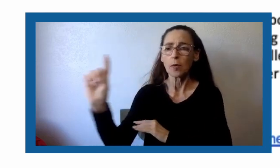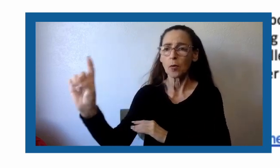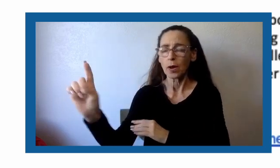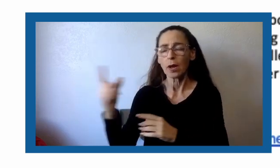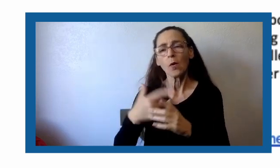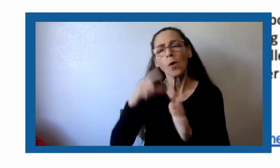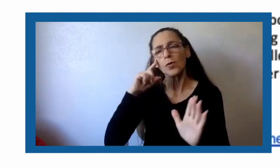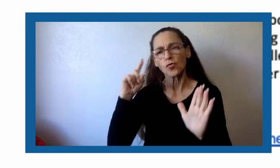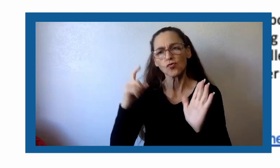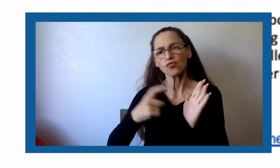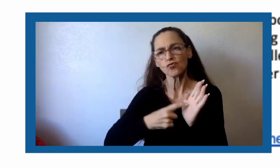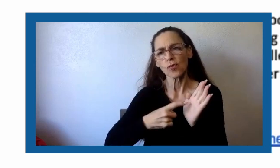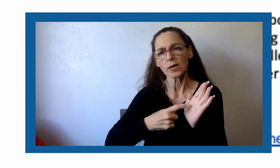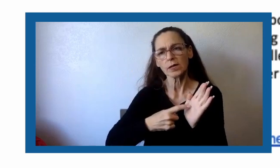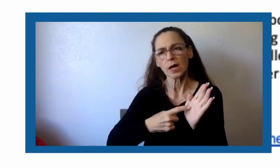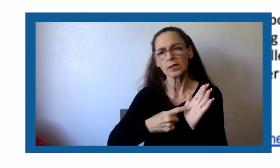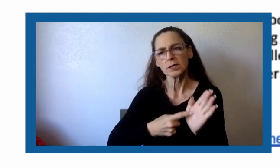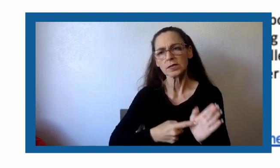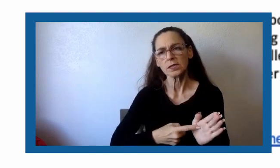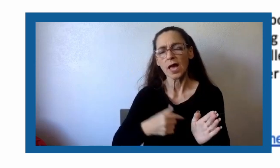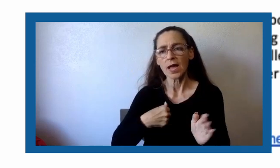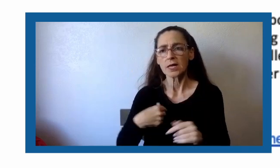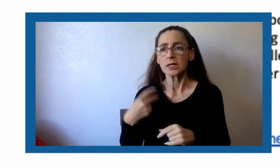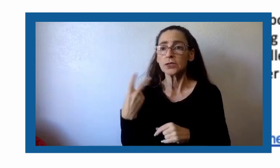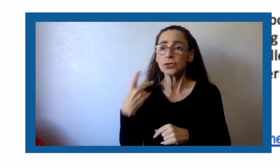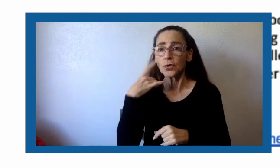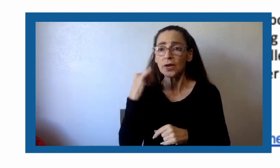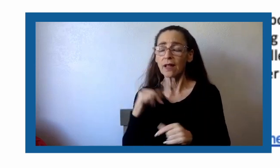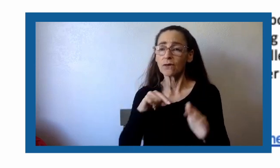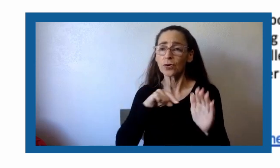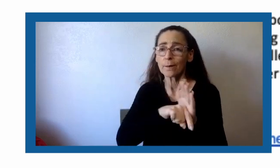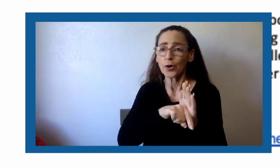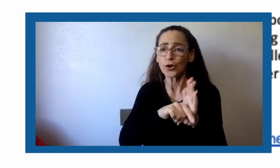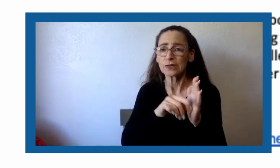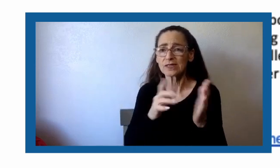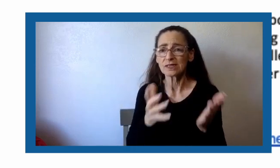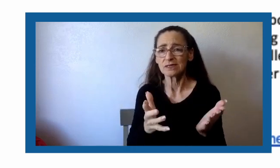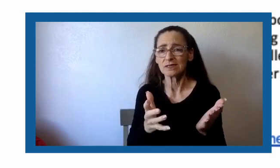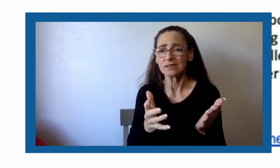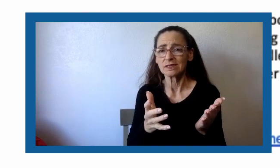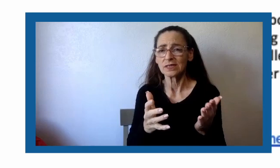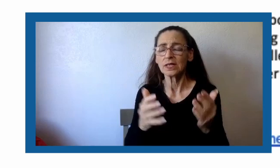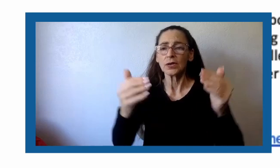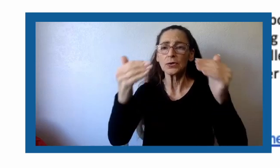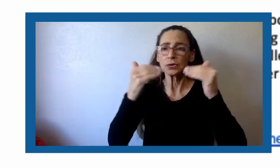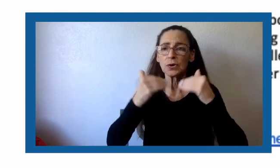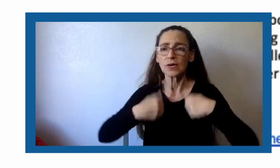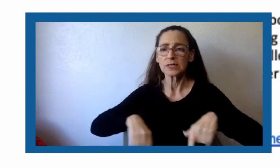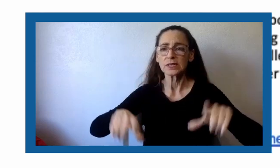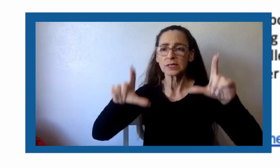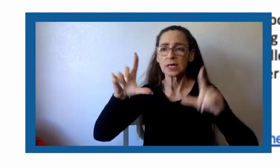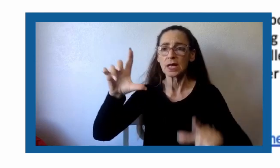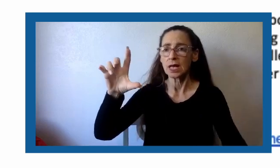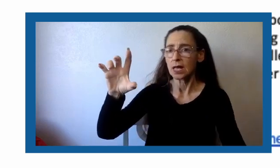want to recognize that we've had 2 California murders, and then we will go into the slideshows. Lester, do